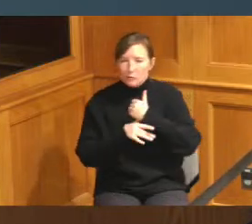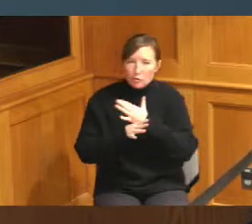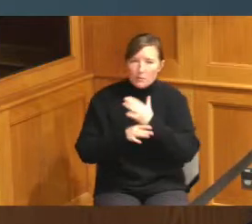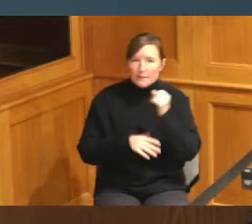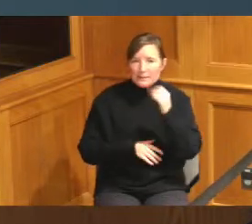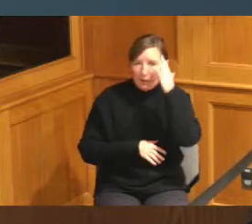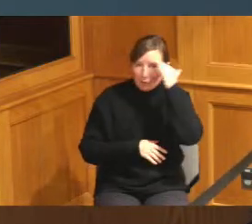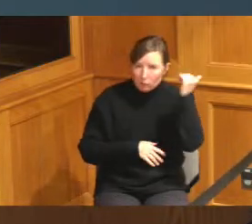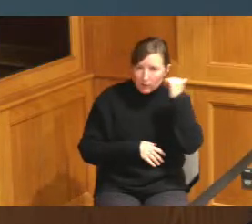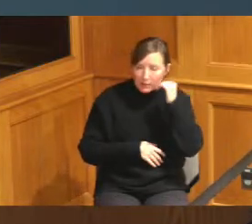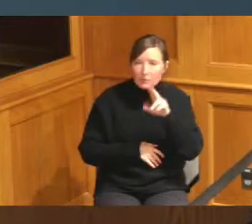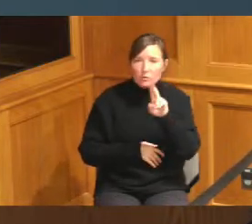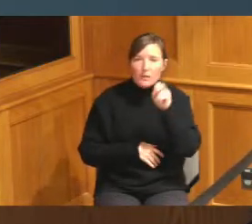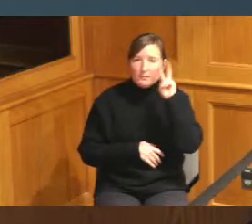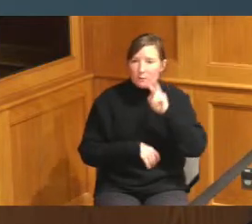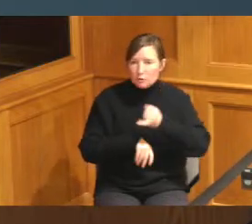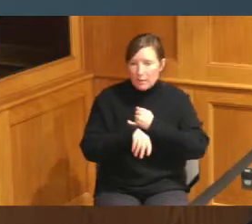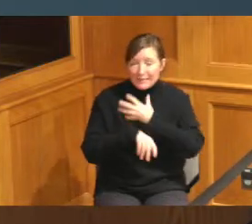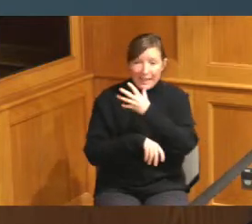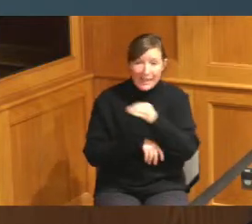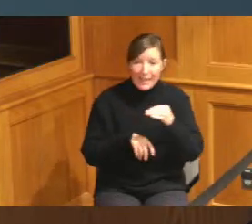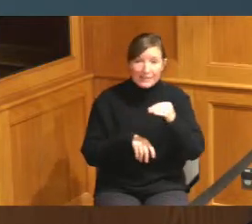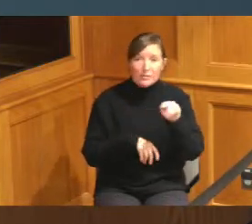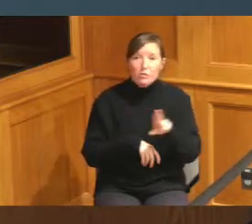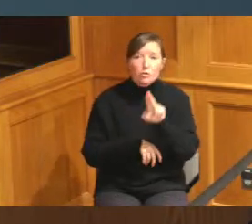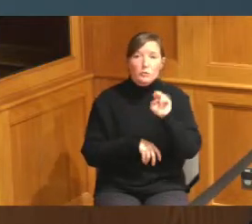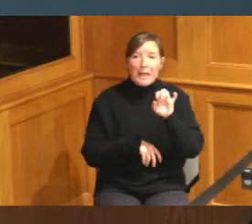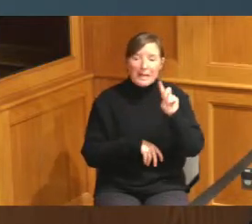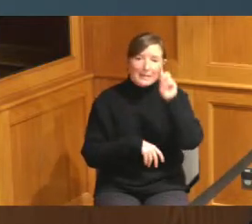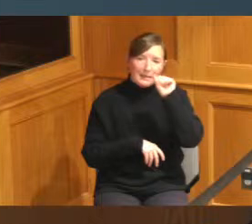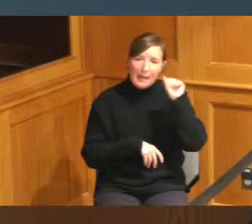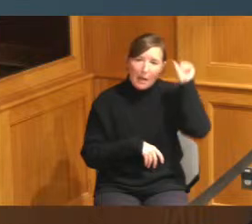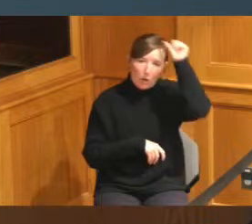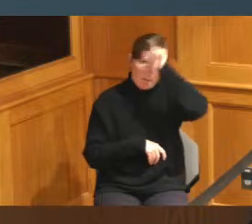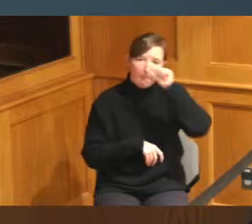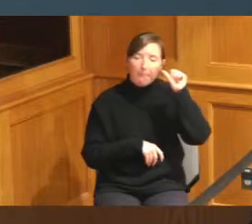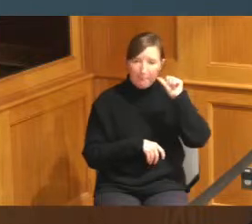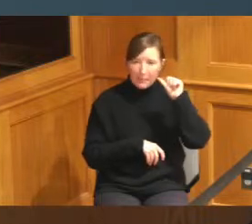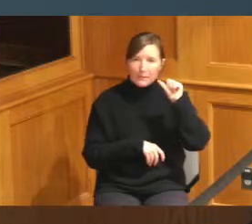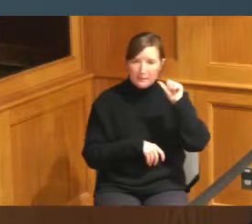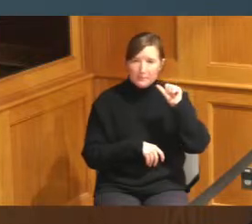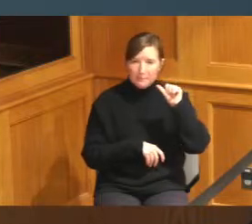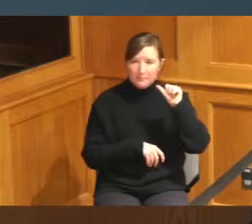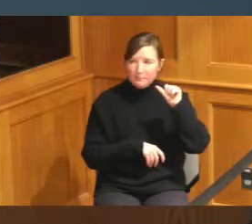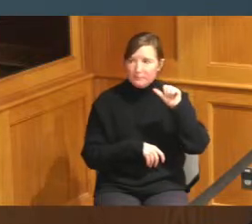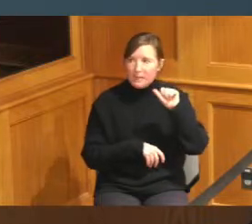Korea, U.S. Virgin Islands, and the United Arab Emirates.